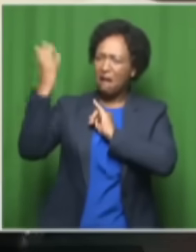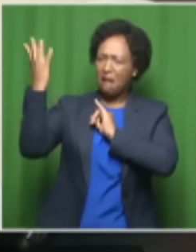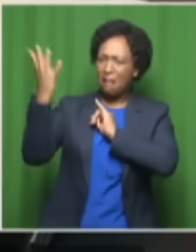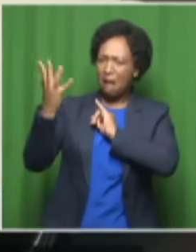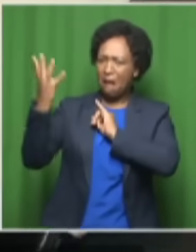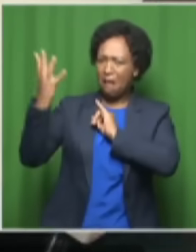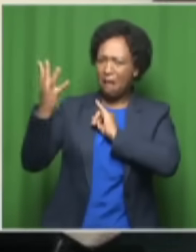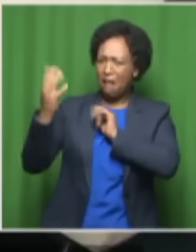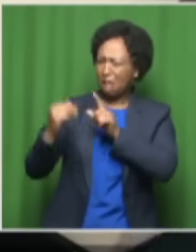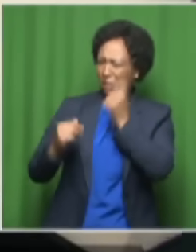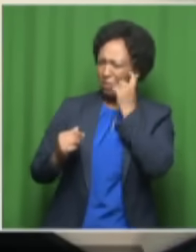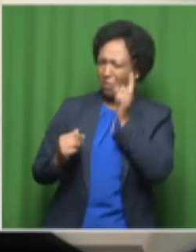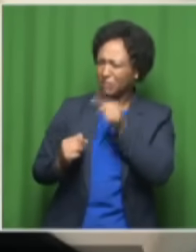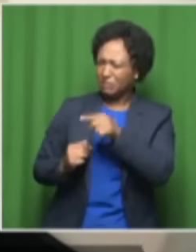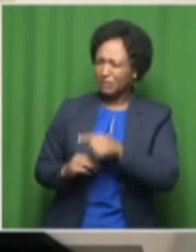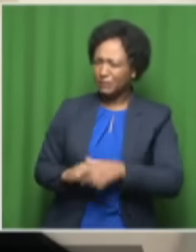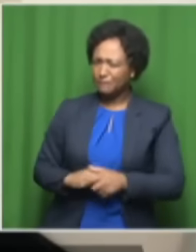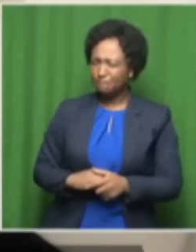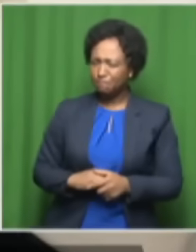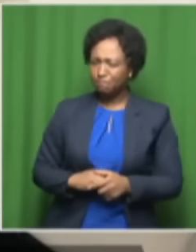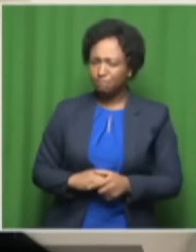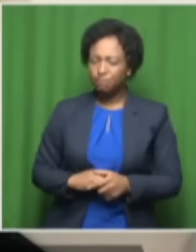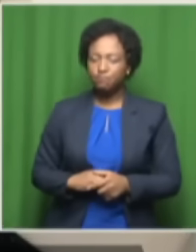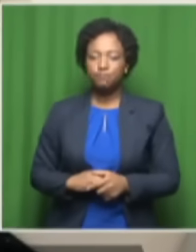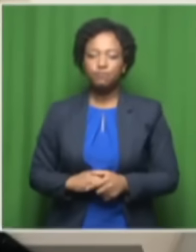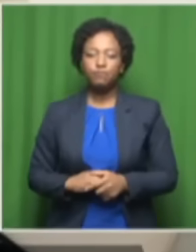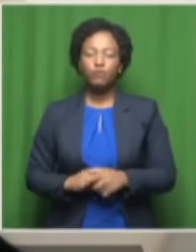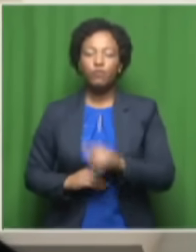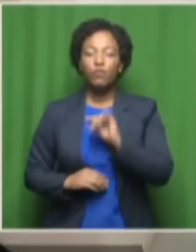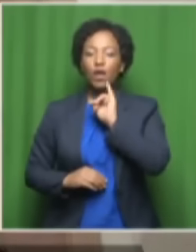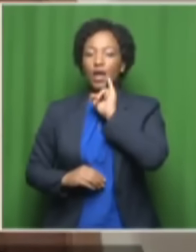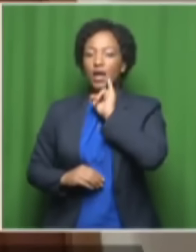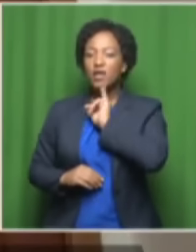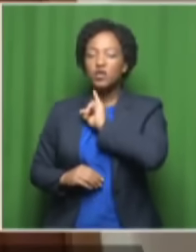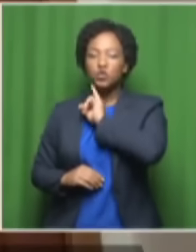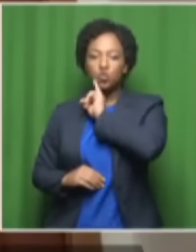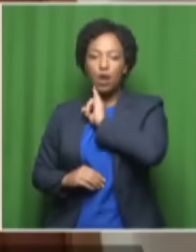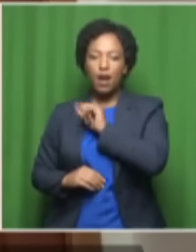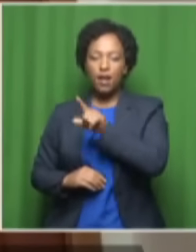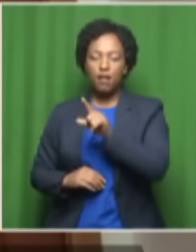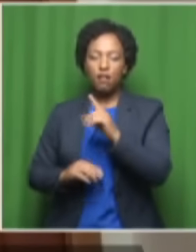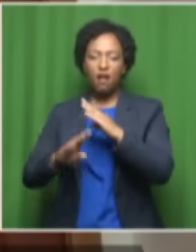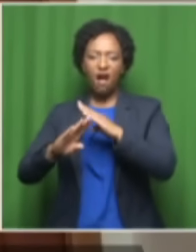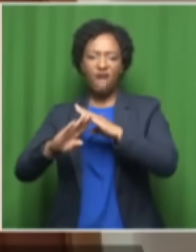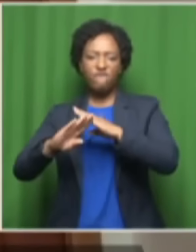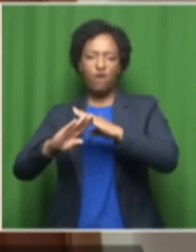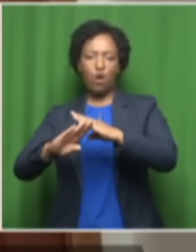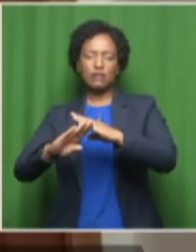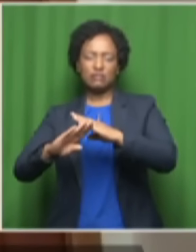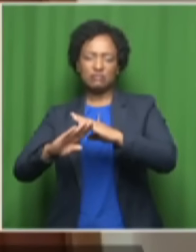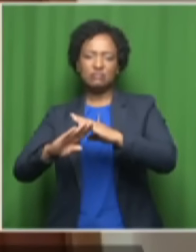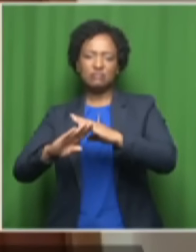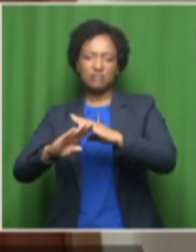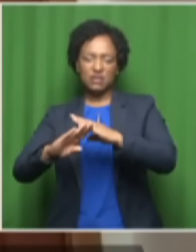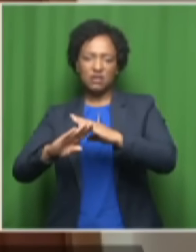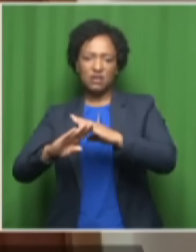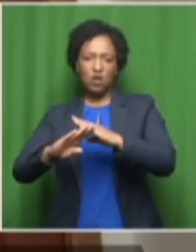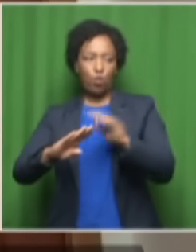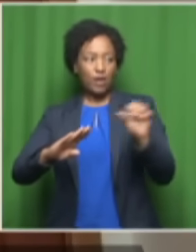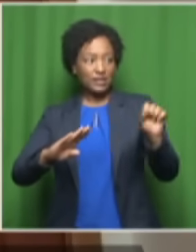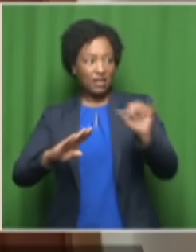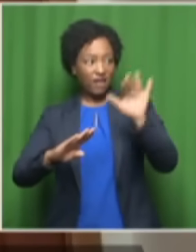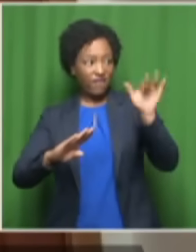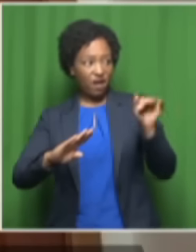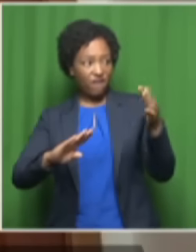Look, I think that Israel's strategy was to avoid the substantive elements of what South Africa had